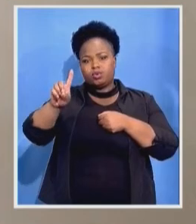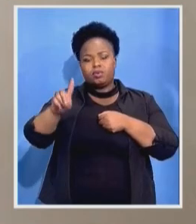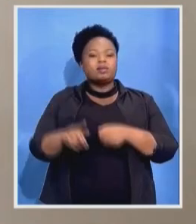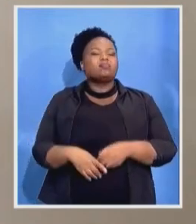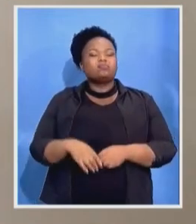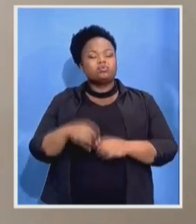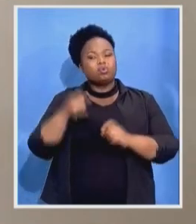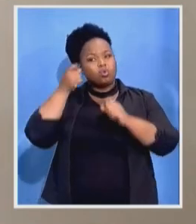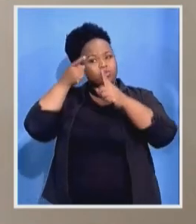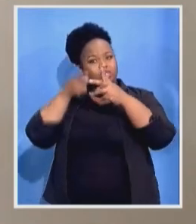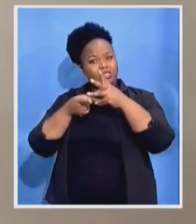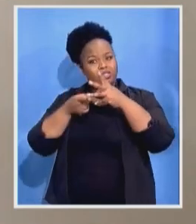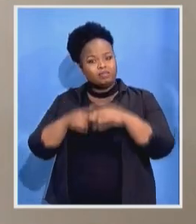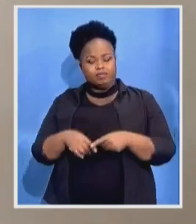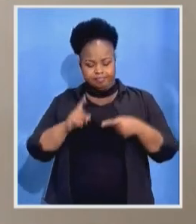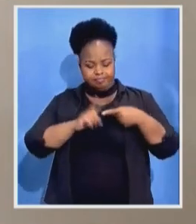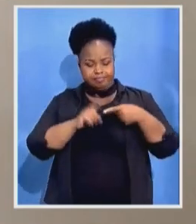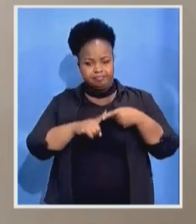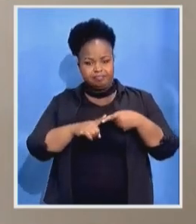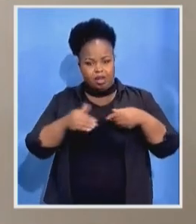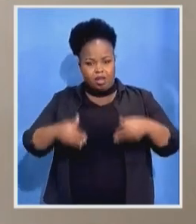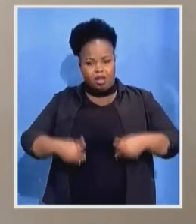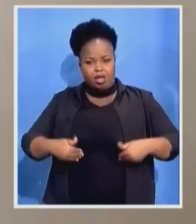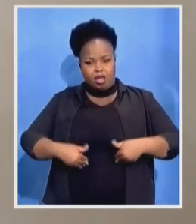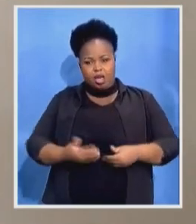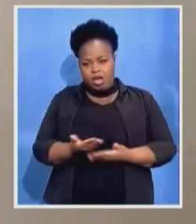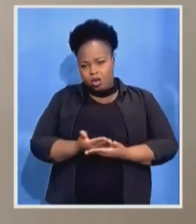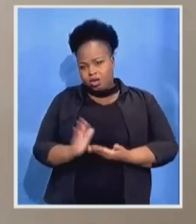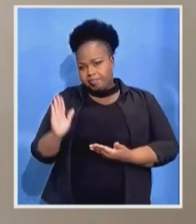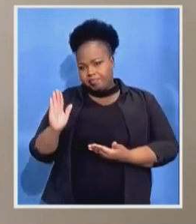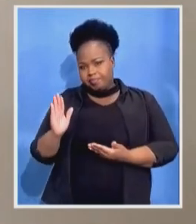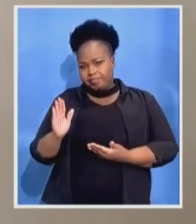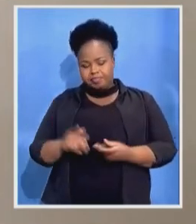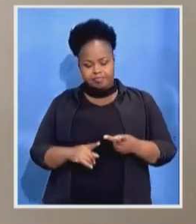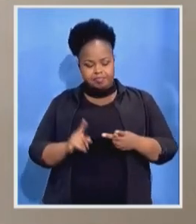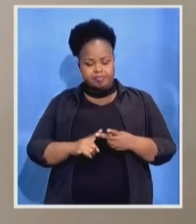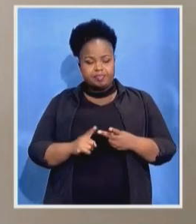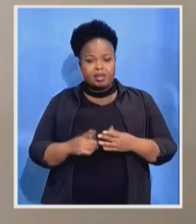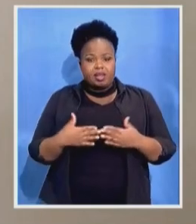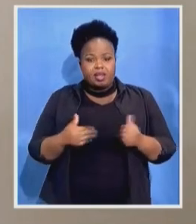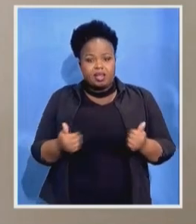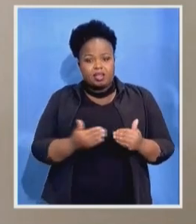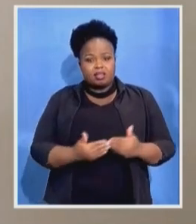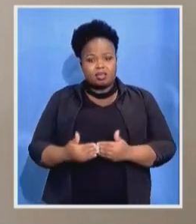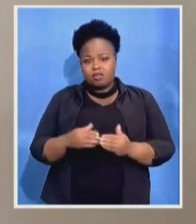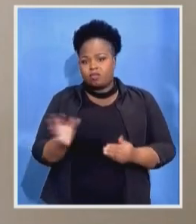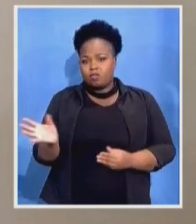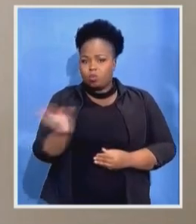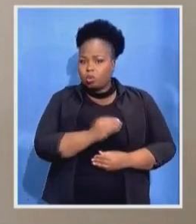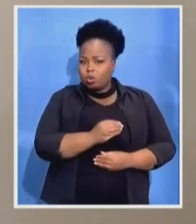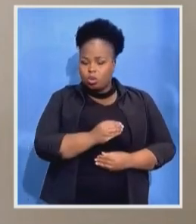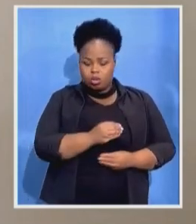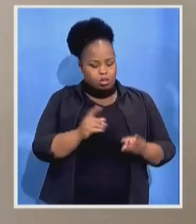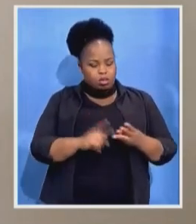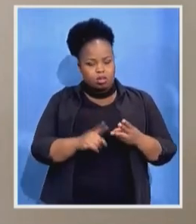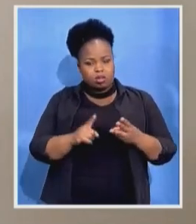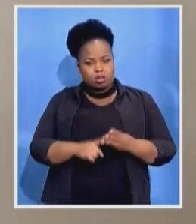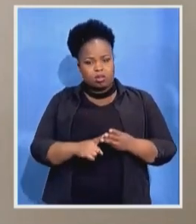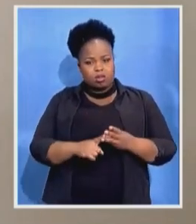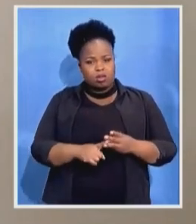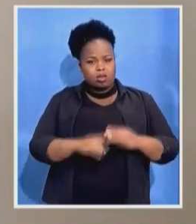hunger, healthcare for all, human settlements, and water.